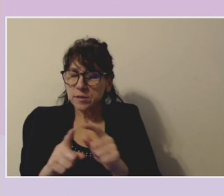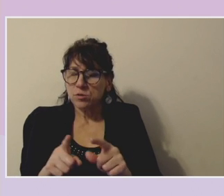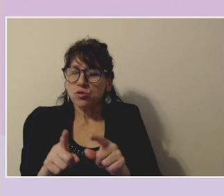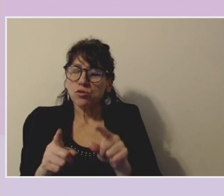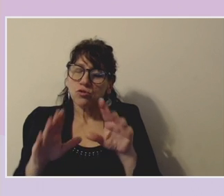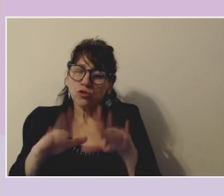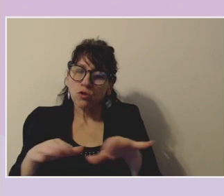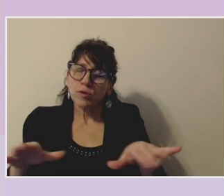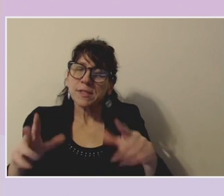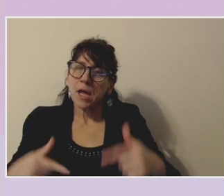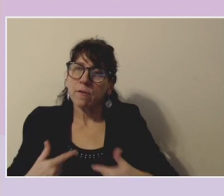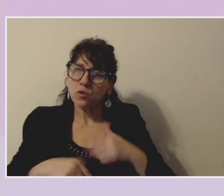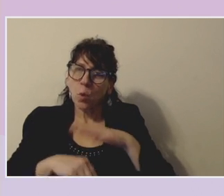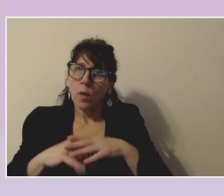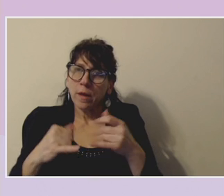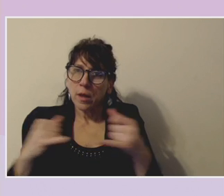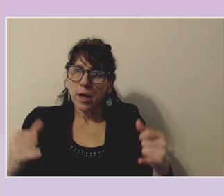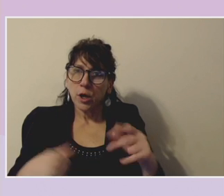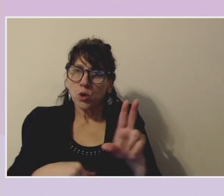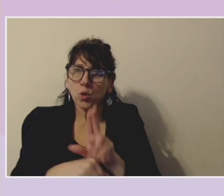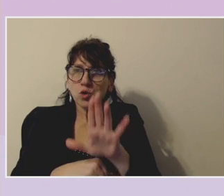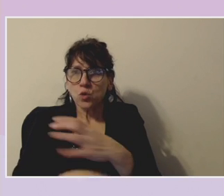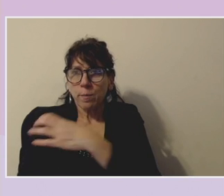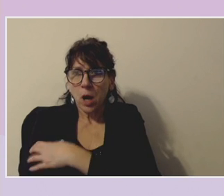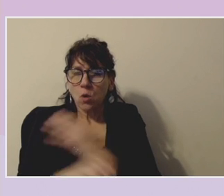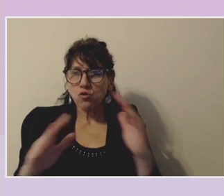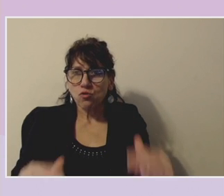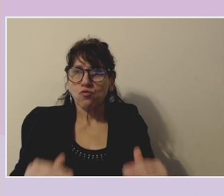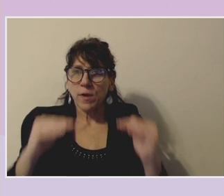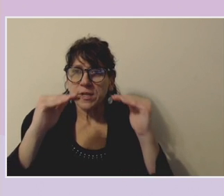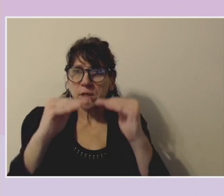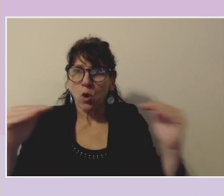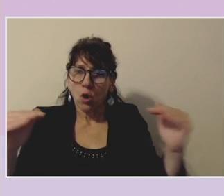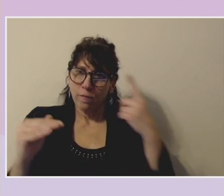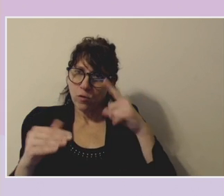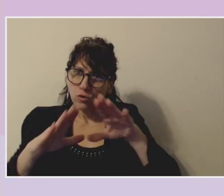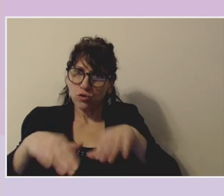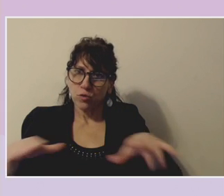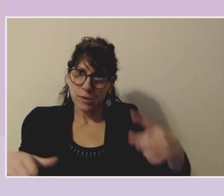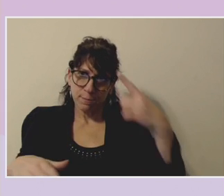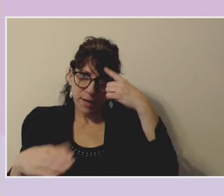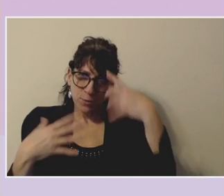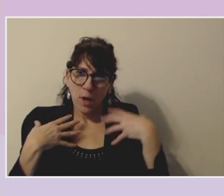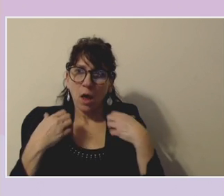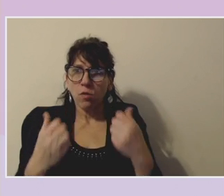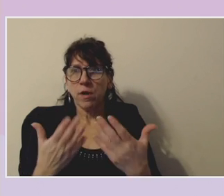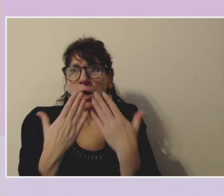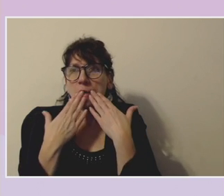power to raise the bar for children's mental health. Thank you.